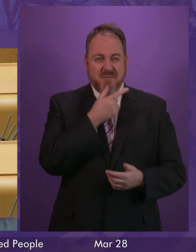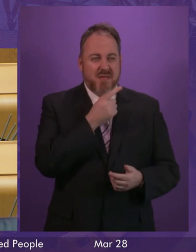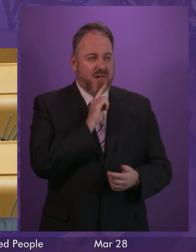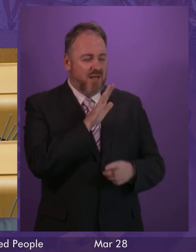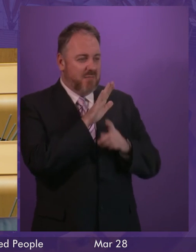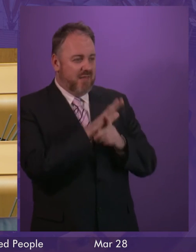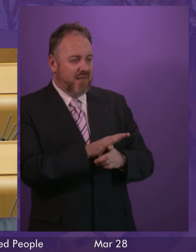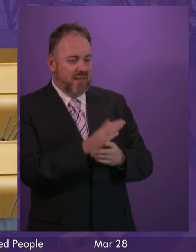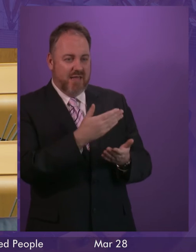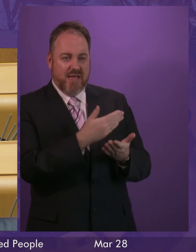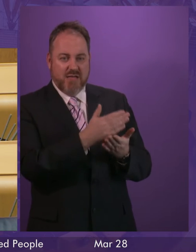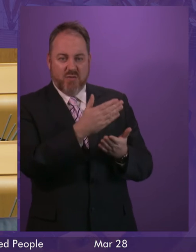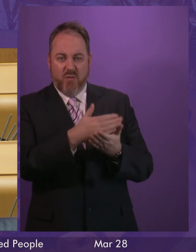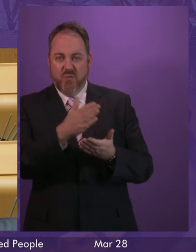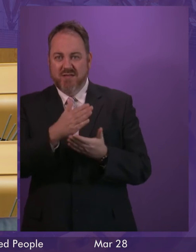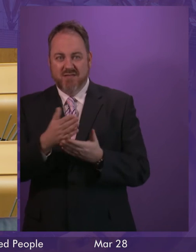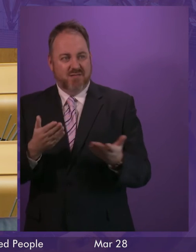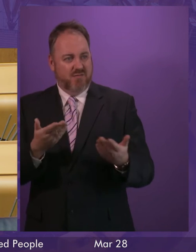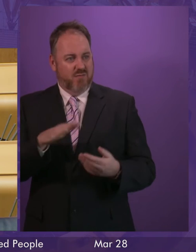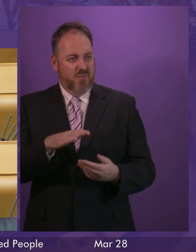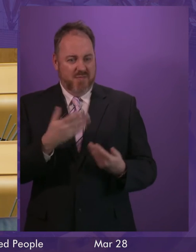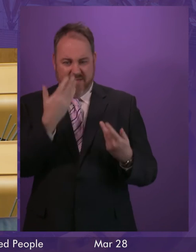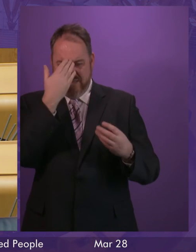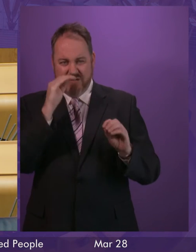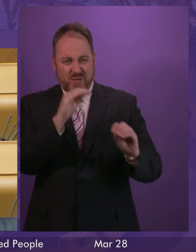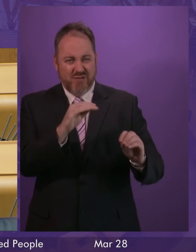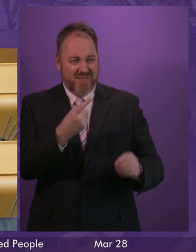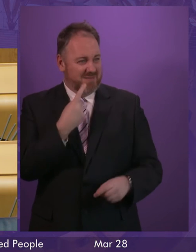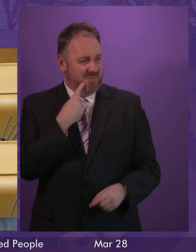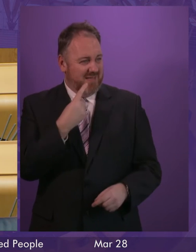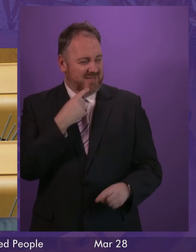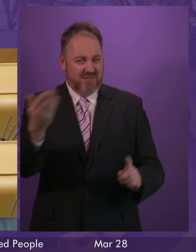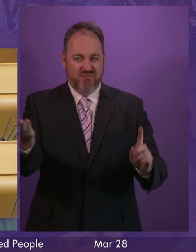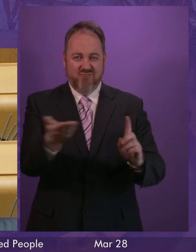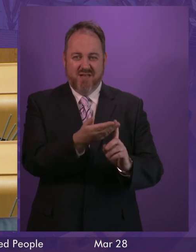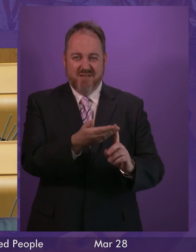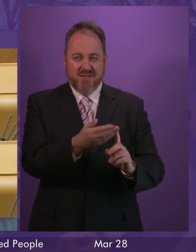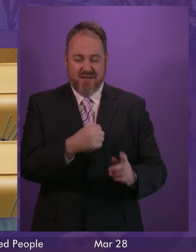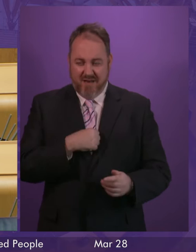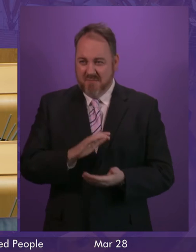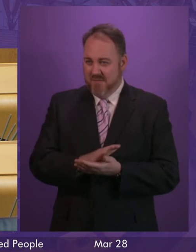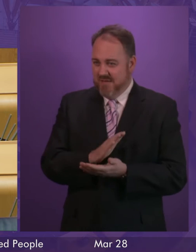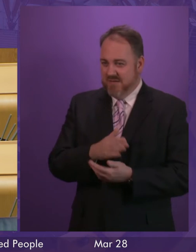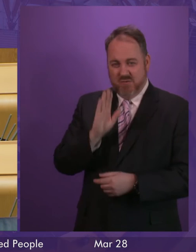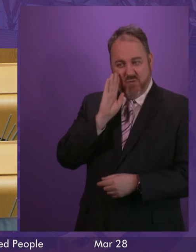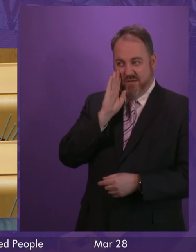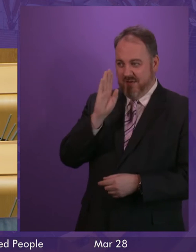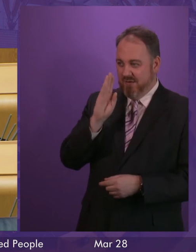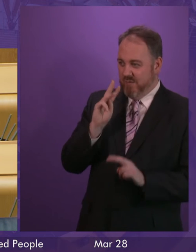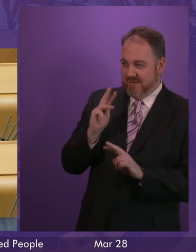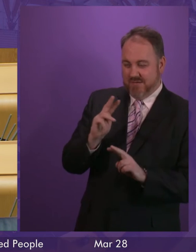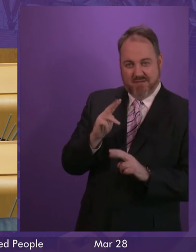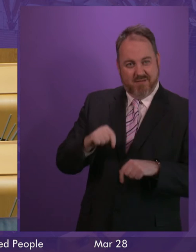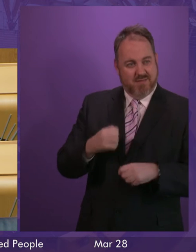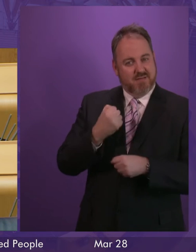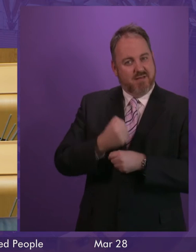from school, denied their very basic right to education and I am pleased that there are early signs that the government